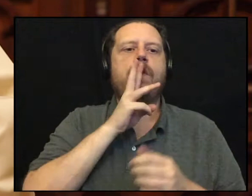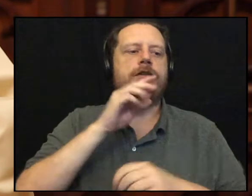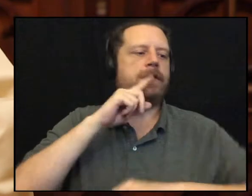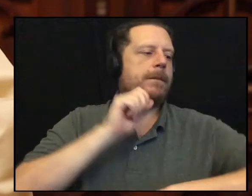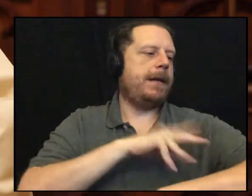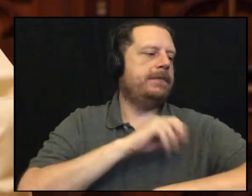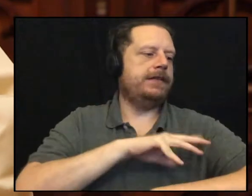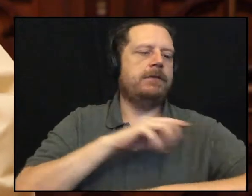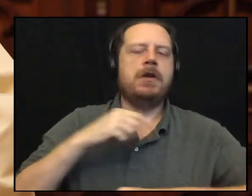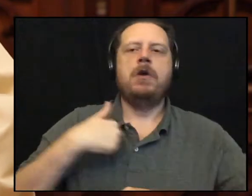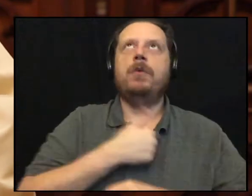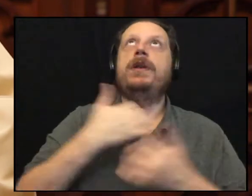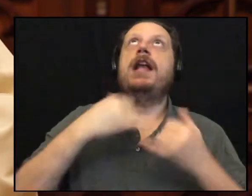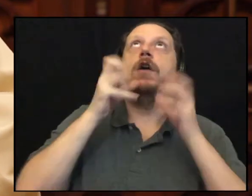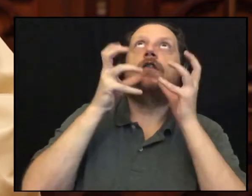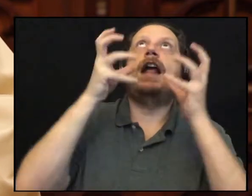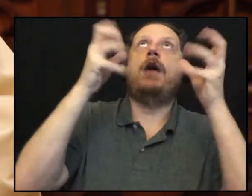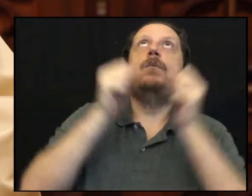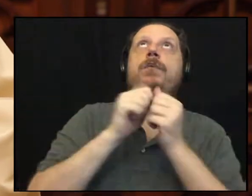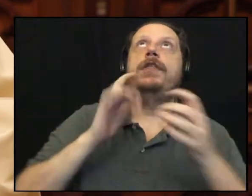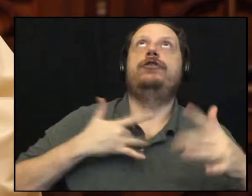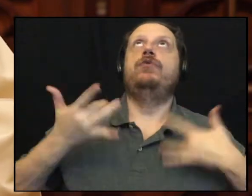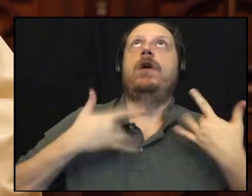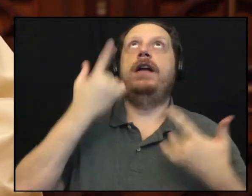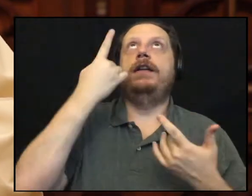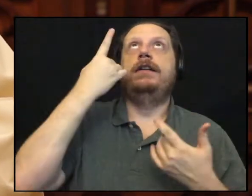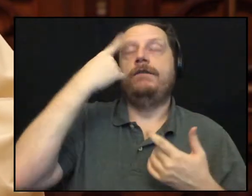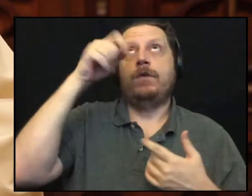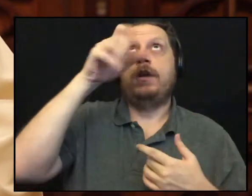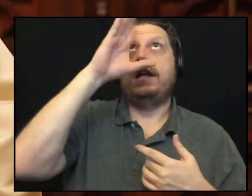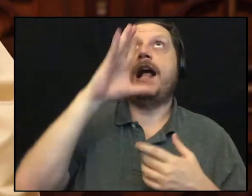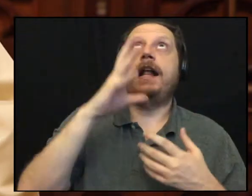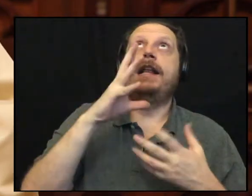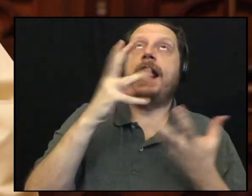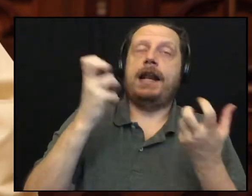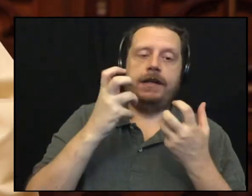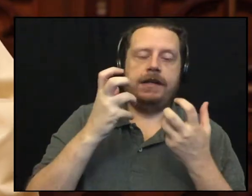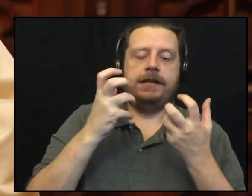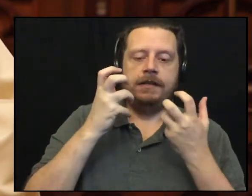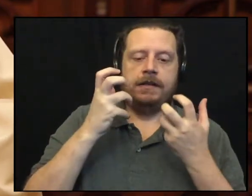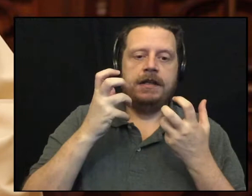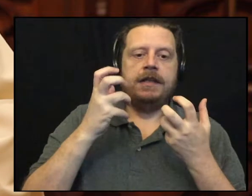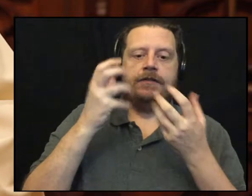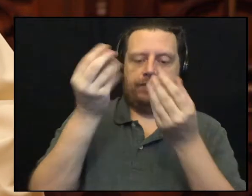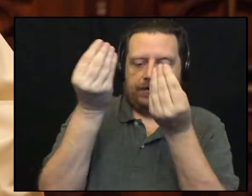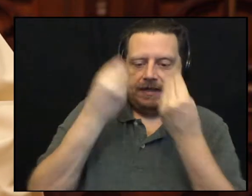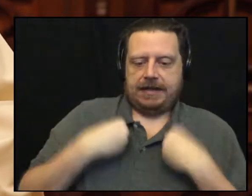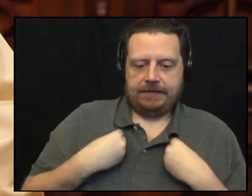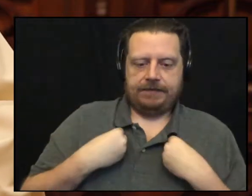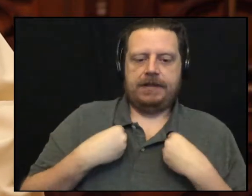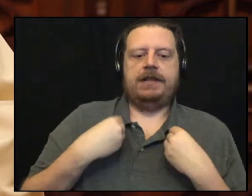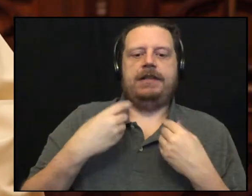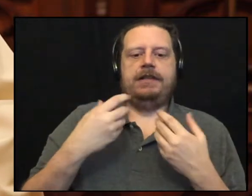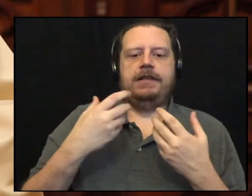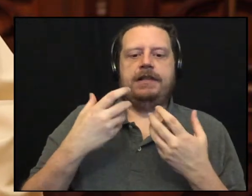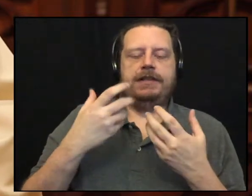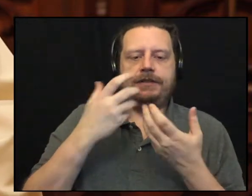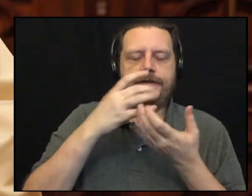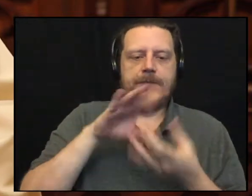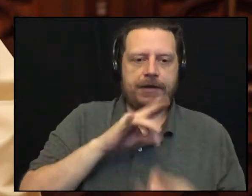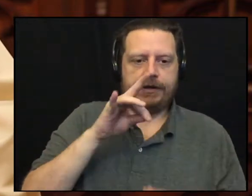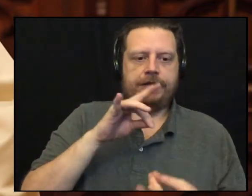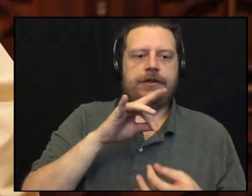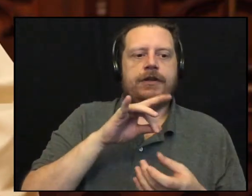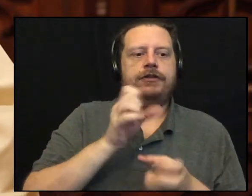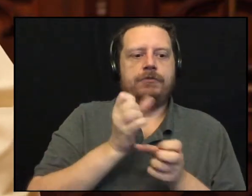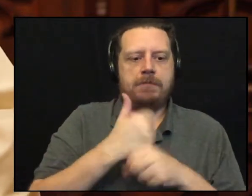us cry out to God with joy and longing that God may pour out the Spirit who will conform us to the image of